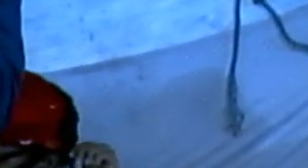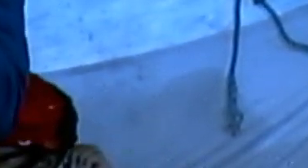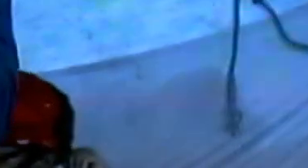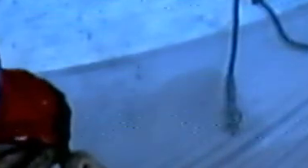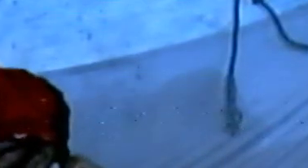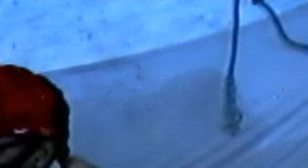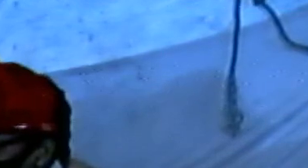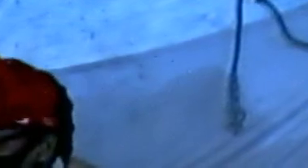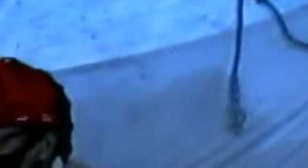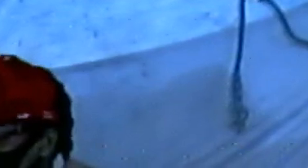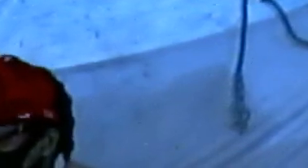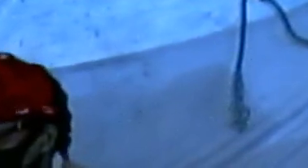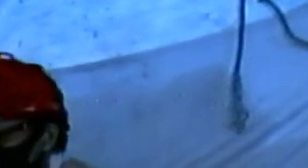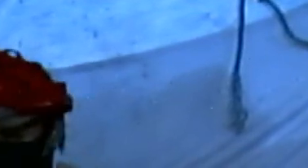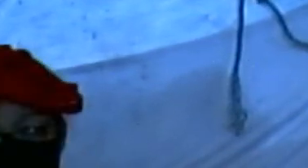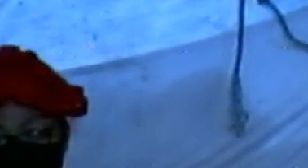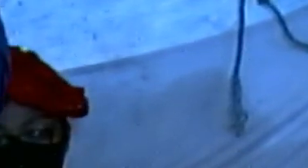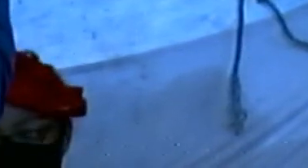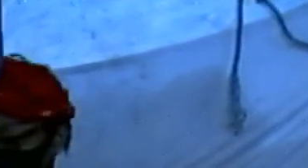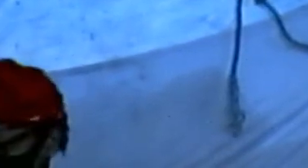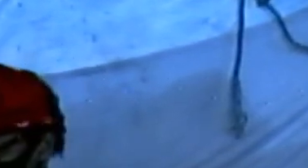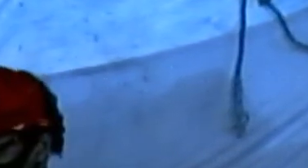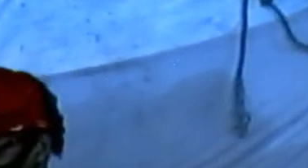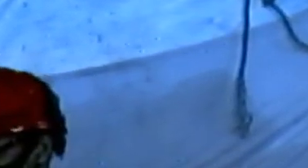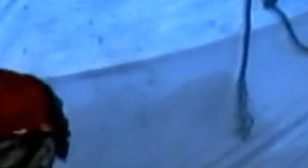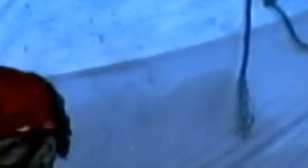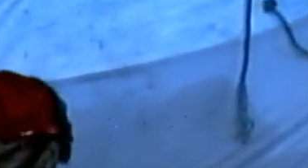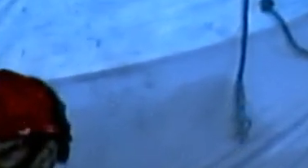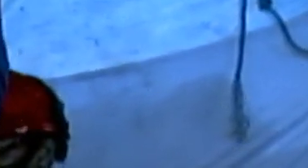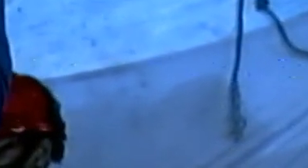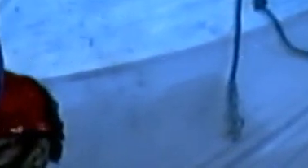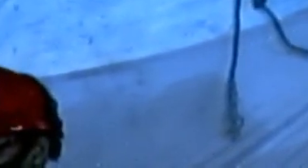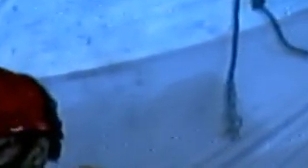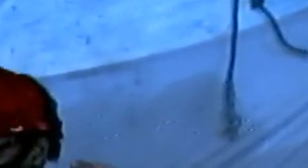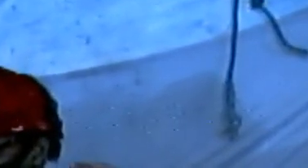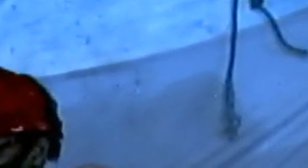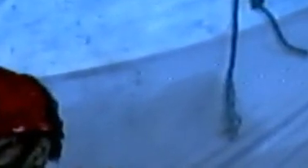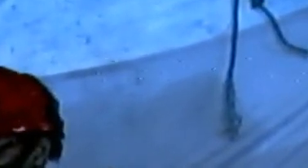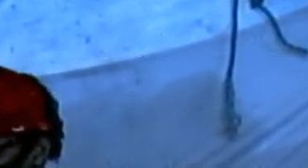I have pondered it long. I've looked at it.